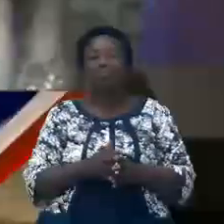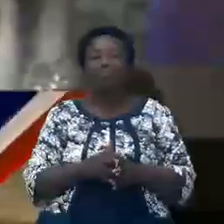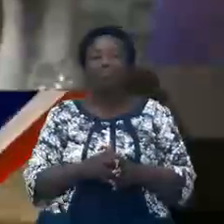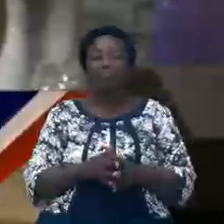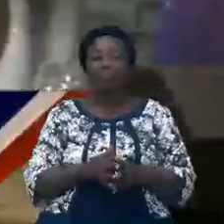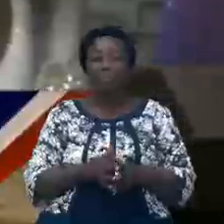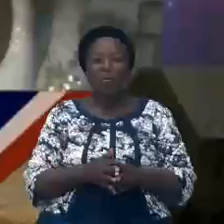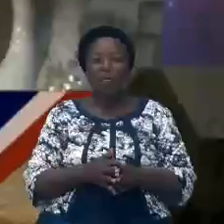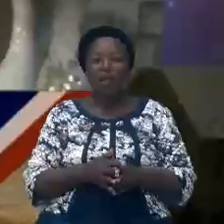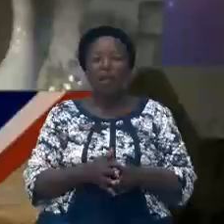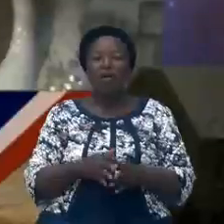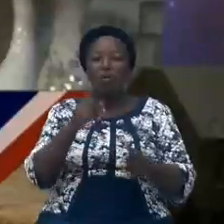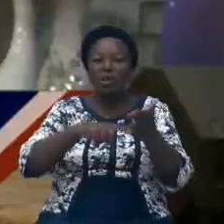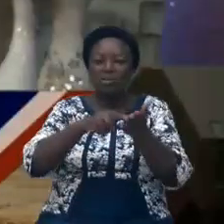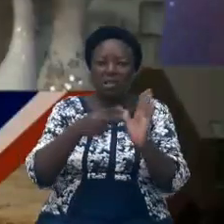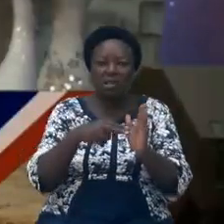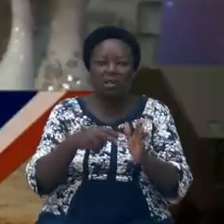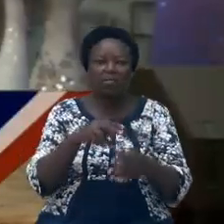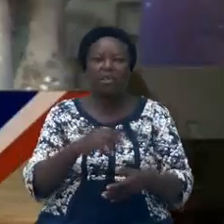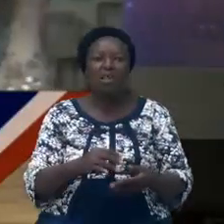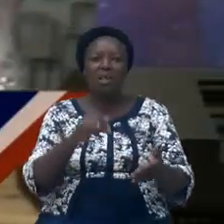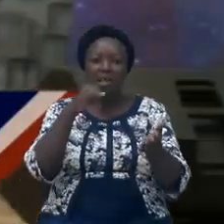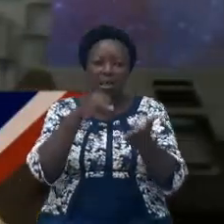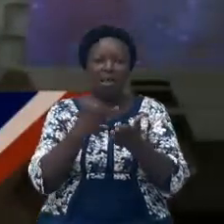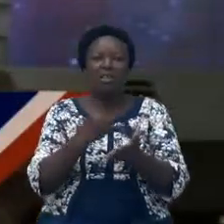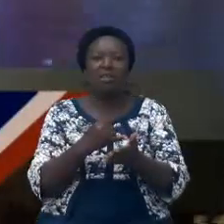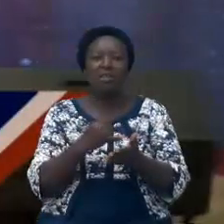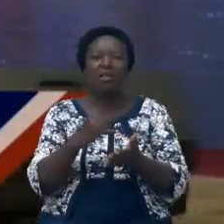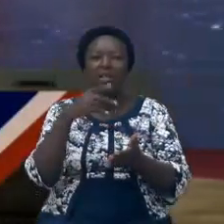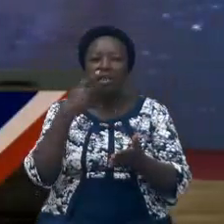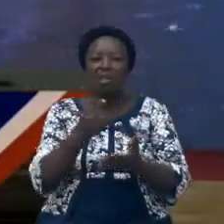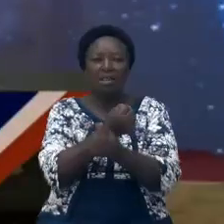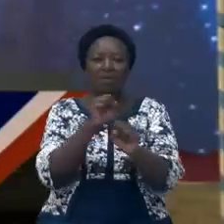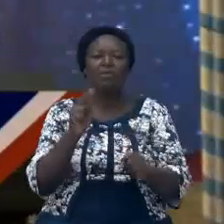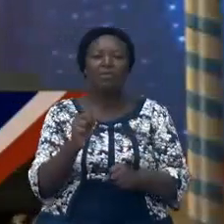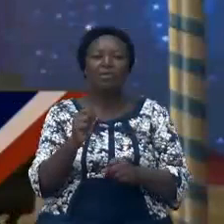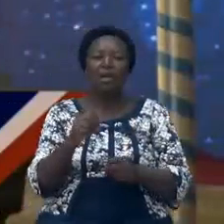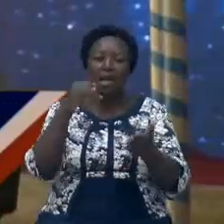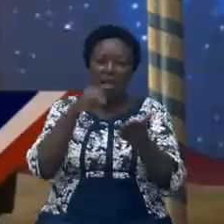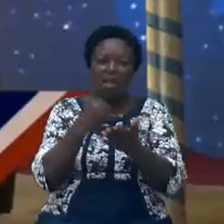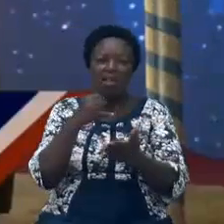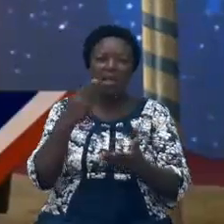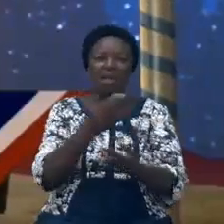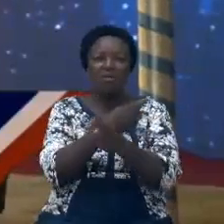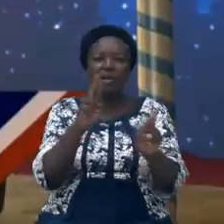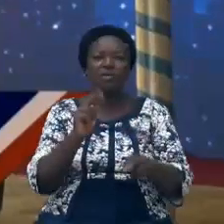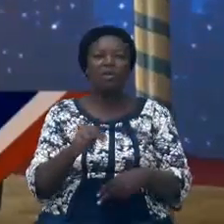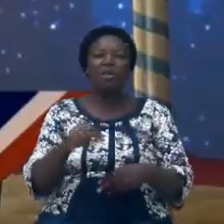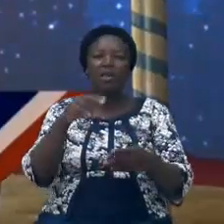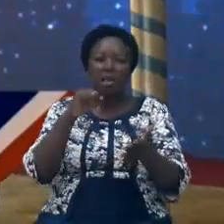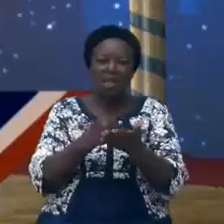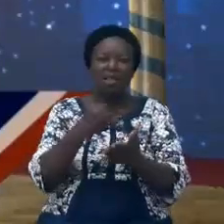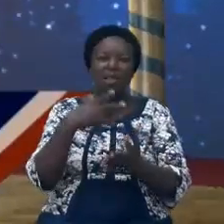is finished what did he mean by that age the redemption age the